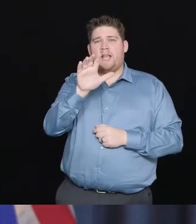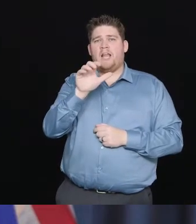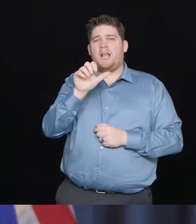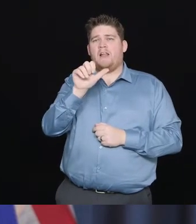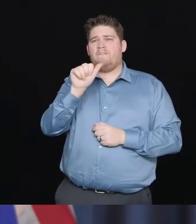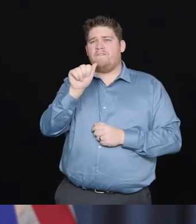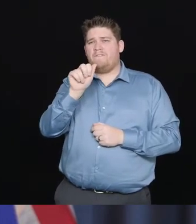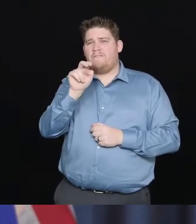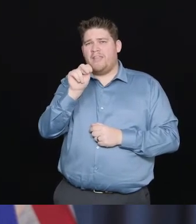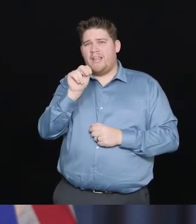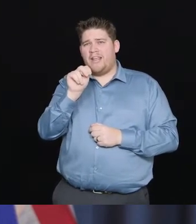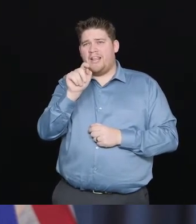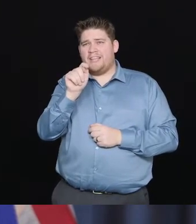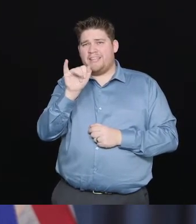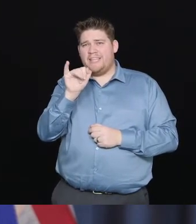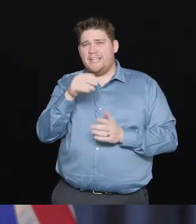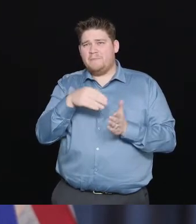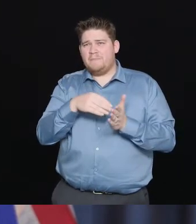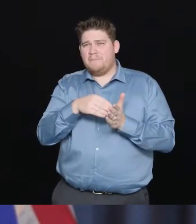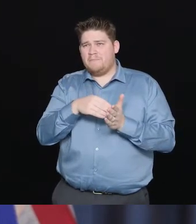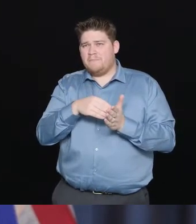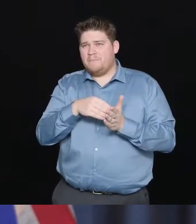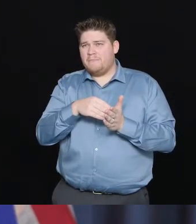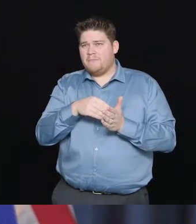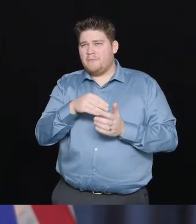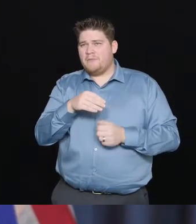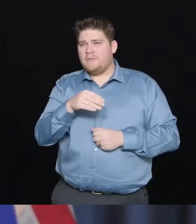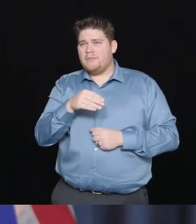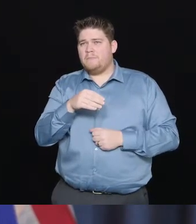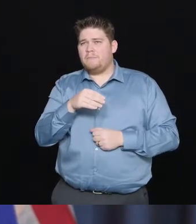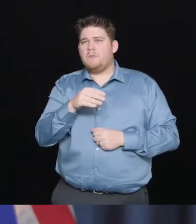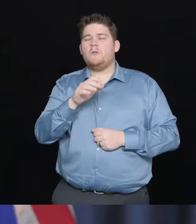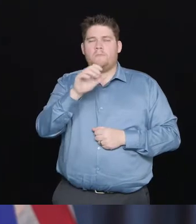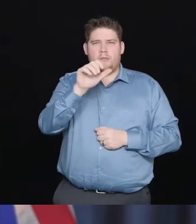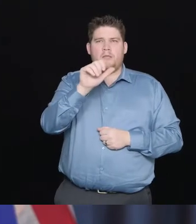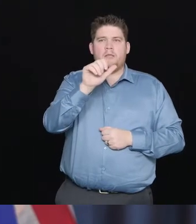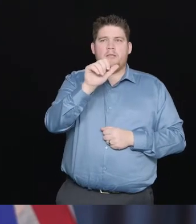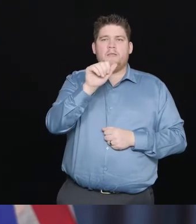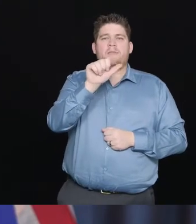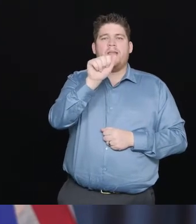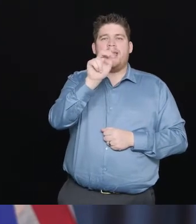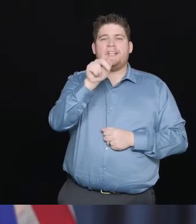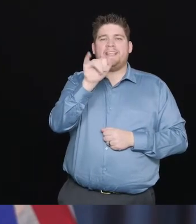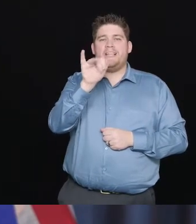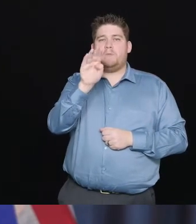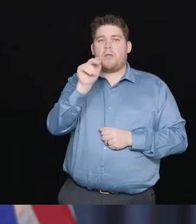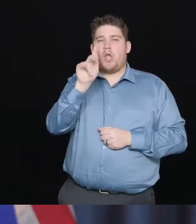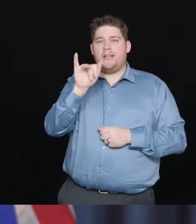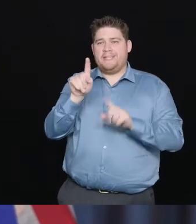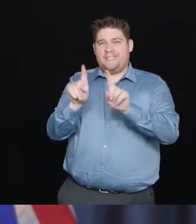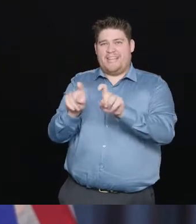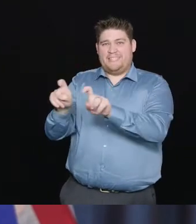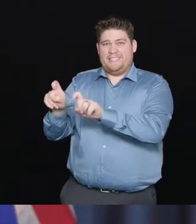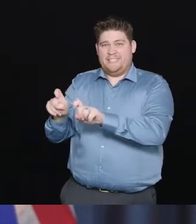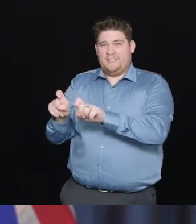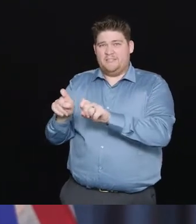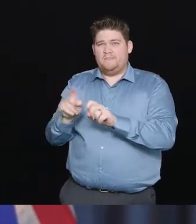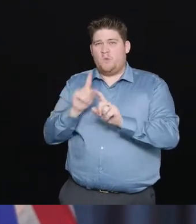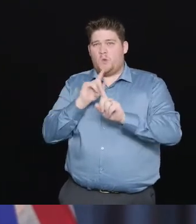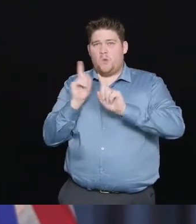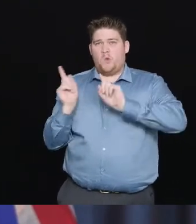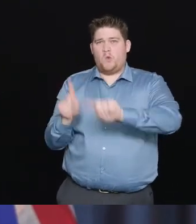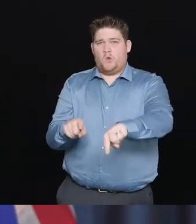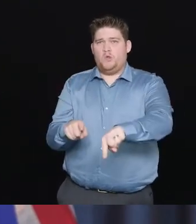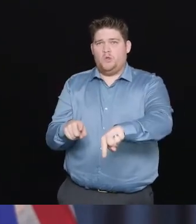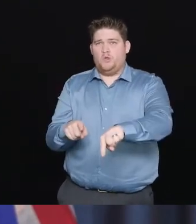for an antibody test. There is still a lot of there's a lot of research going on about an